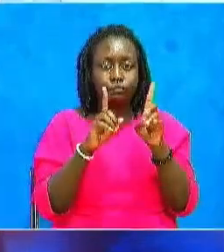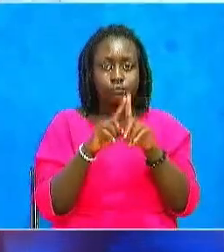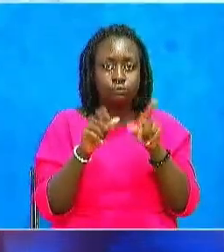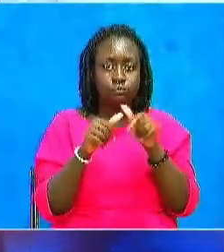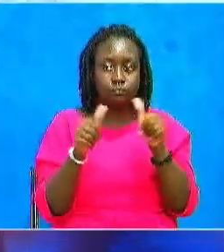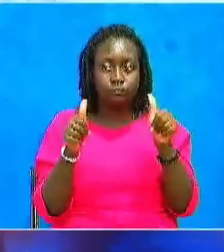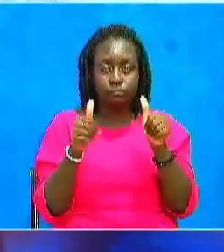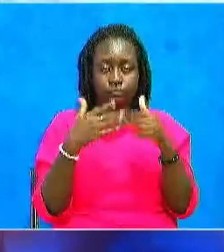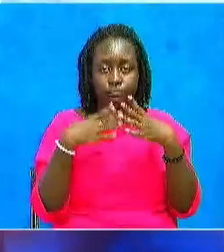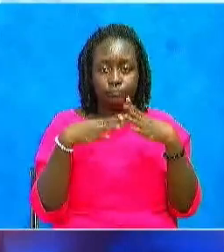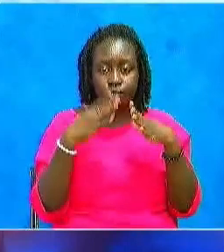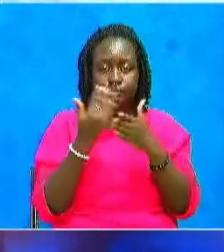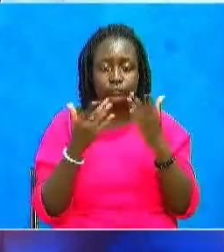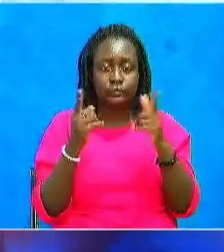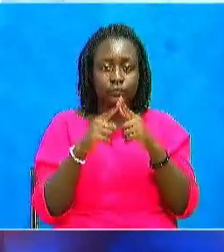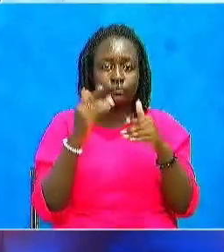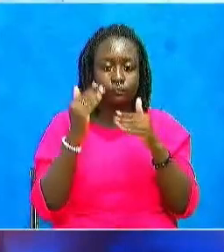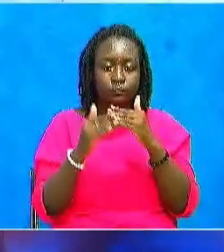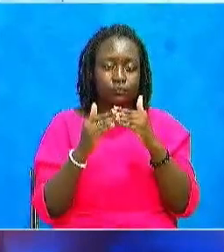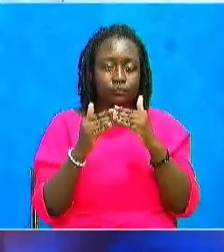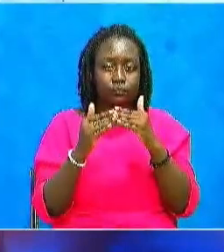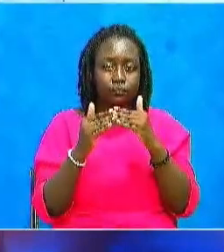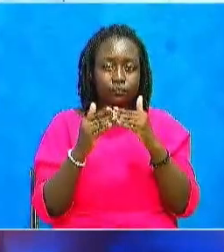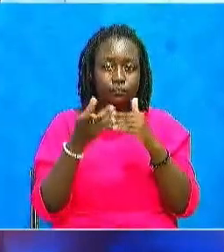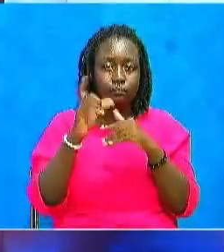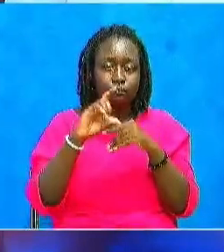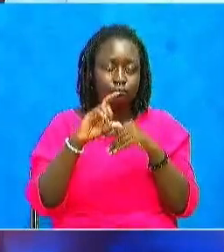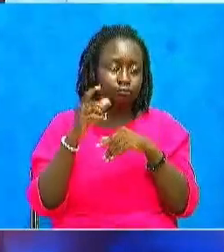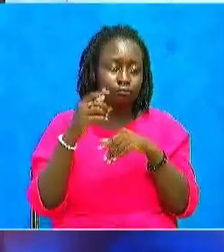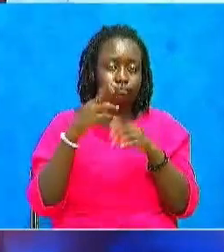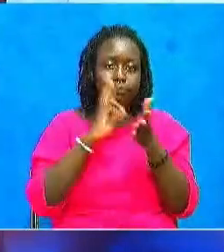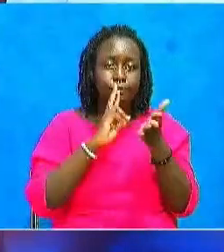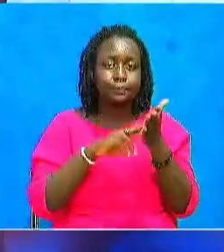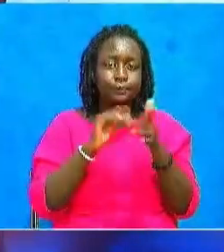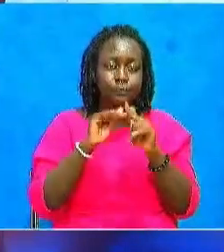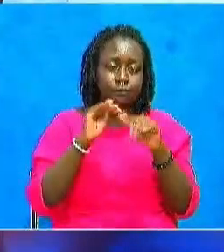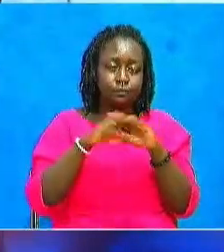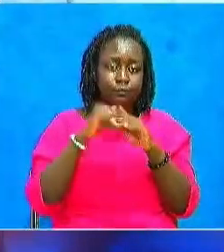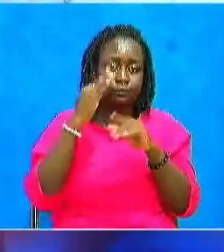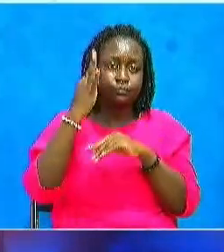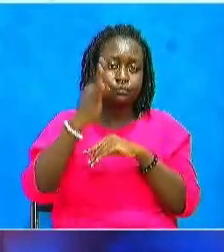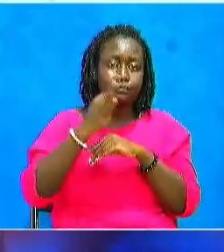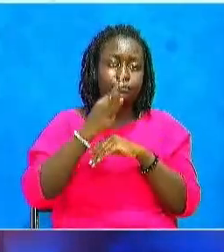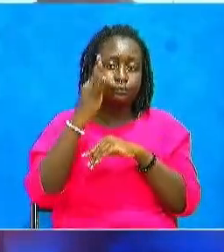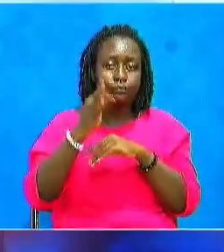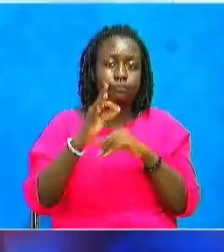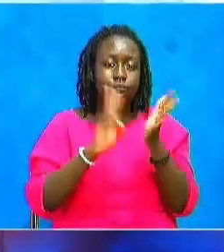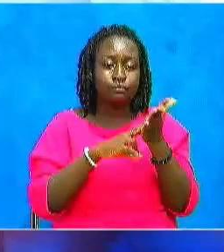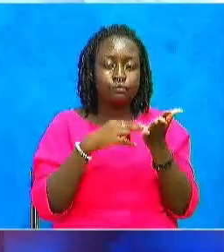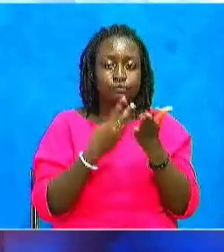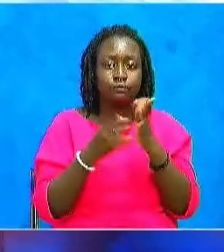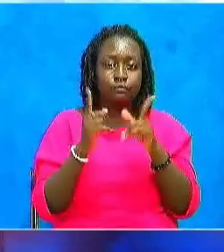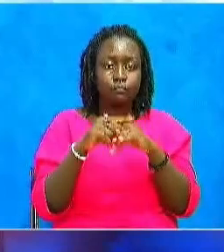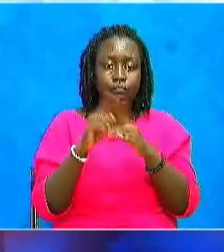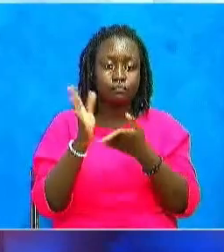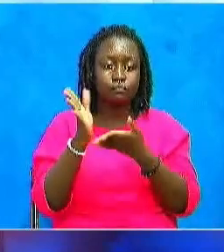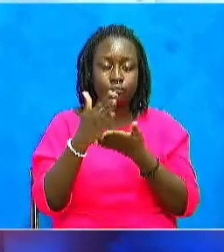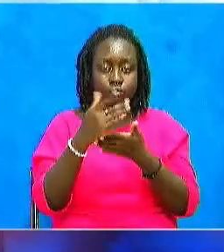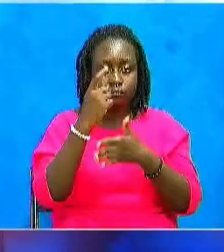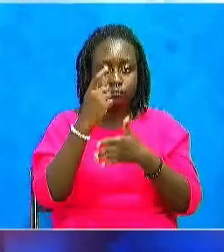put in place to prevent the malpractice for recurring in the future. The Auditor General flagged failure to collect revenue